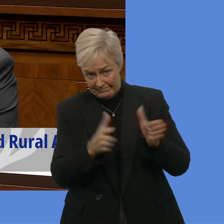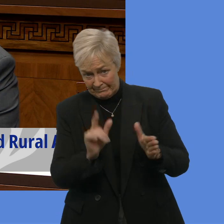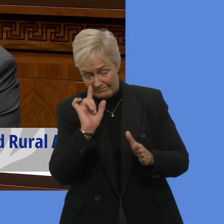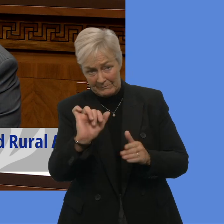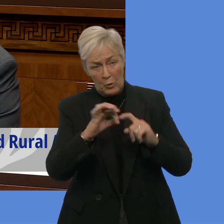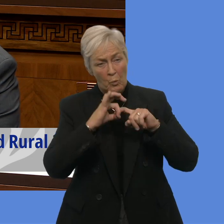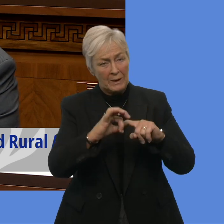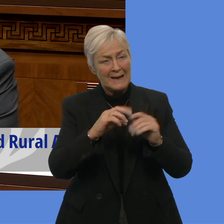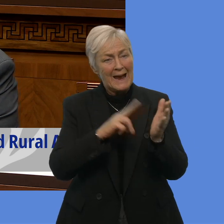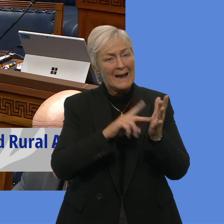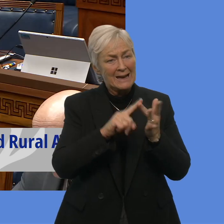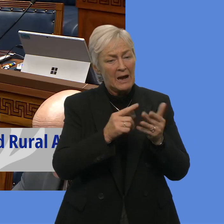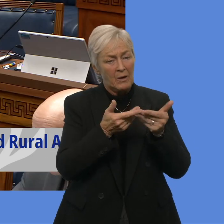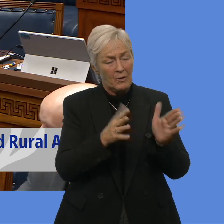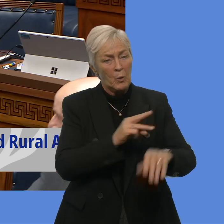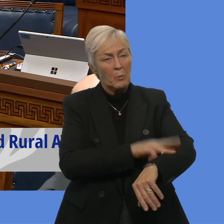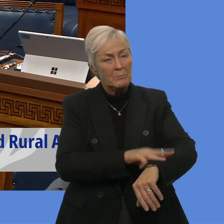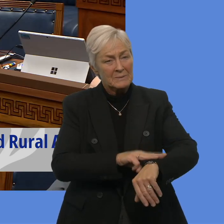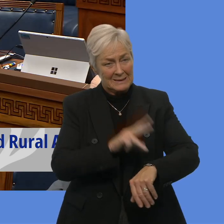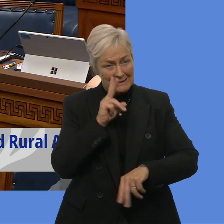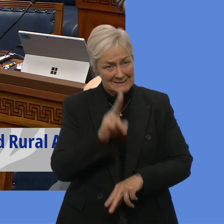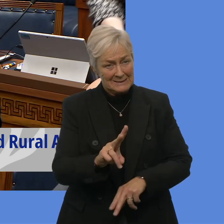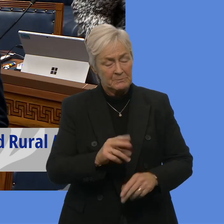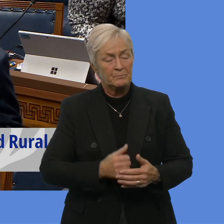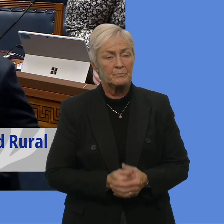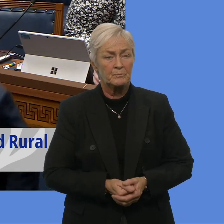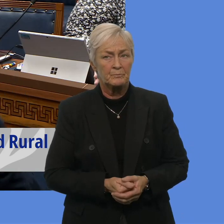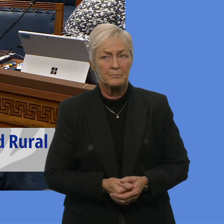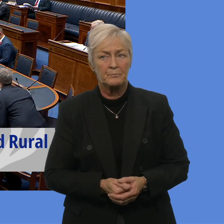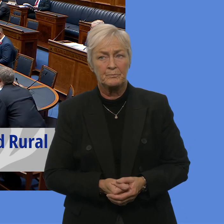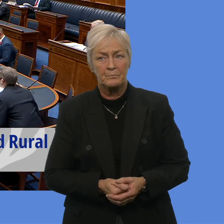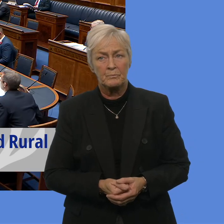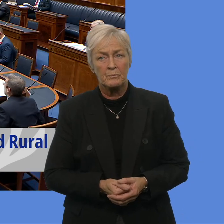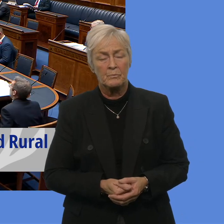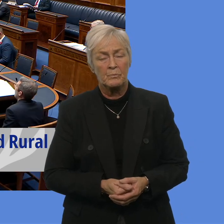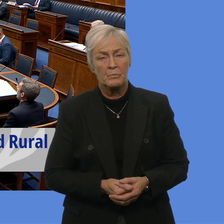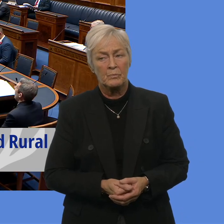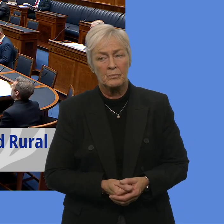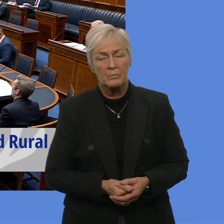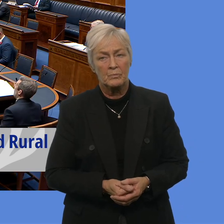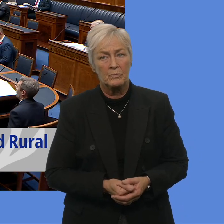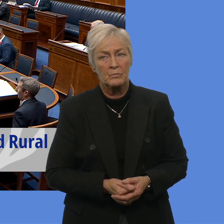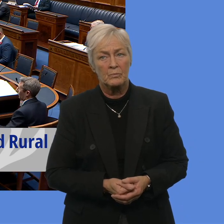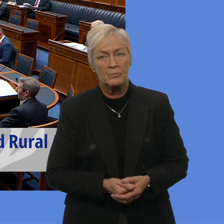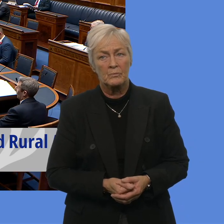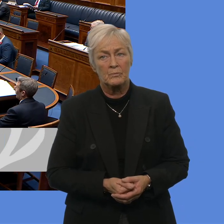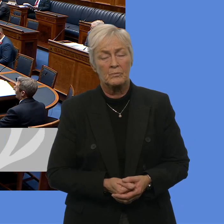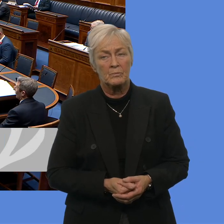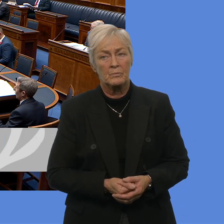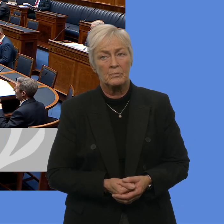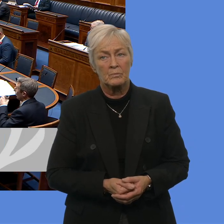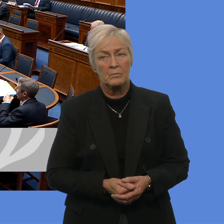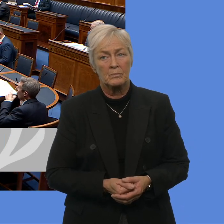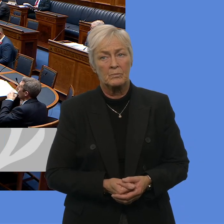NI website via the link which is airqualityni.co.uk. Mr Gildernew. Thank you,